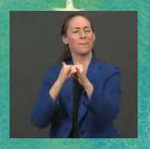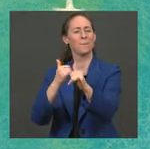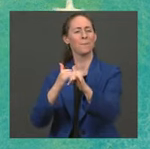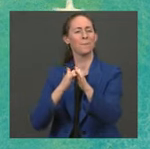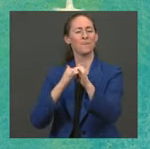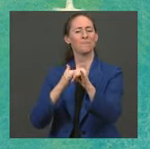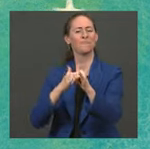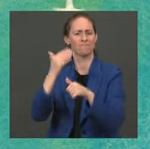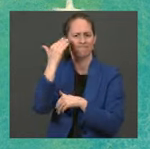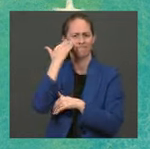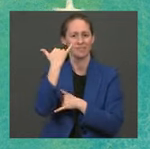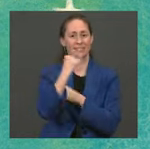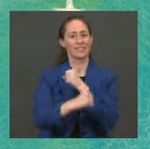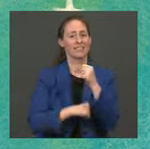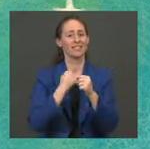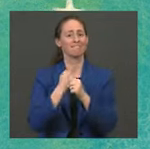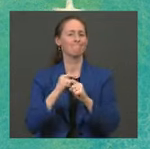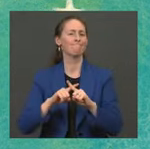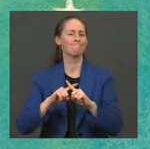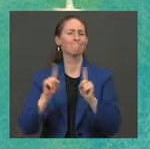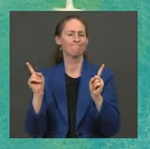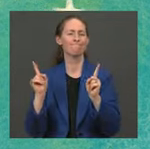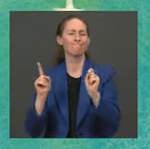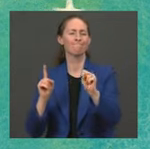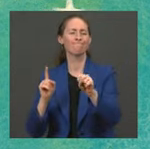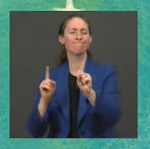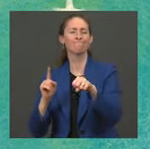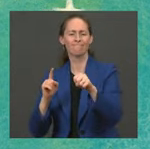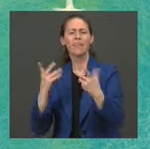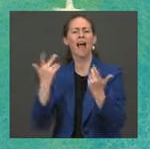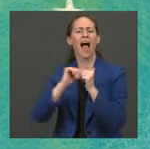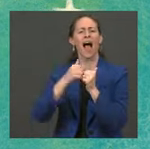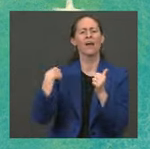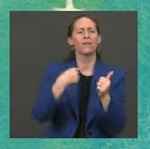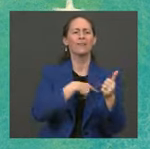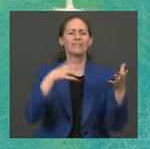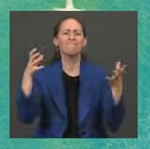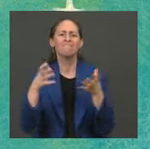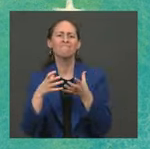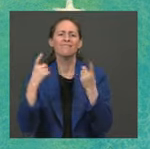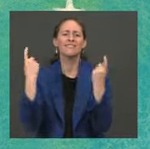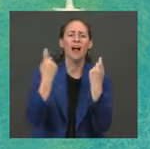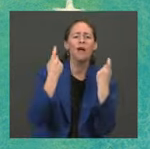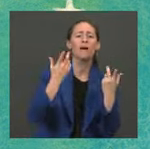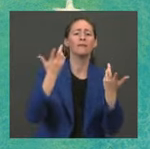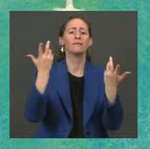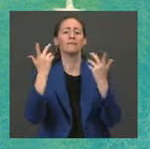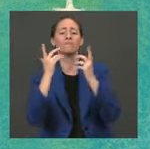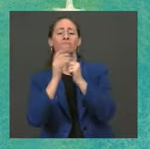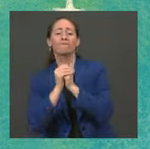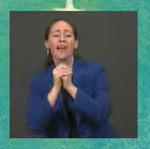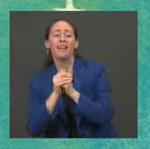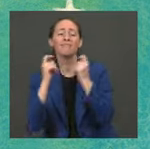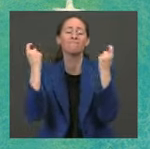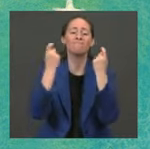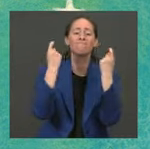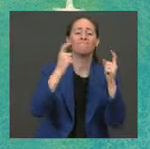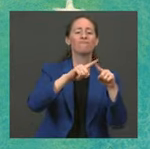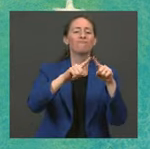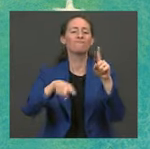know, the ways we celebrate, the prayers that we pray, the custom that defines these